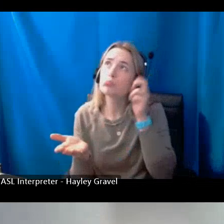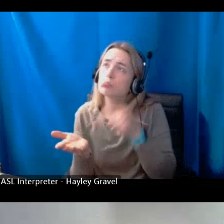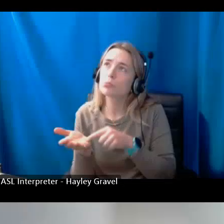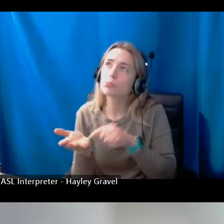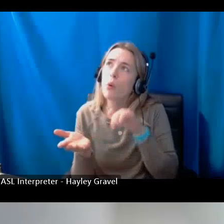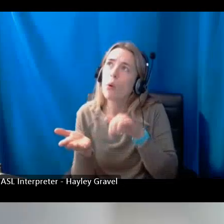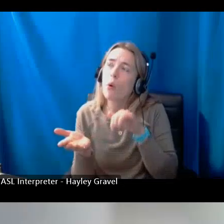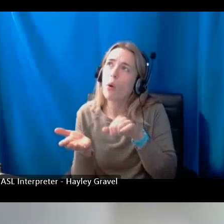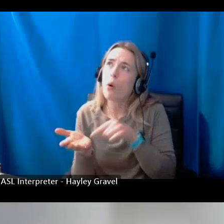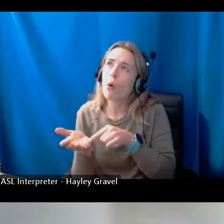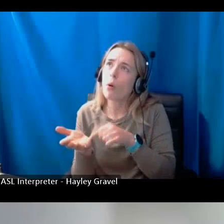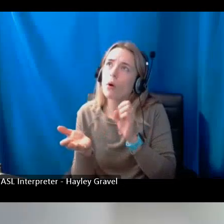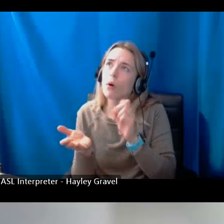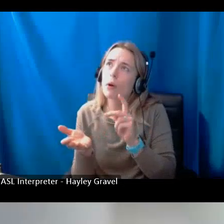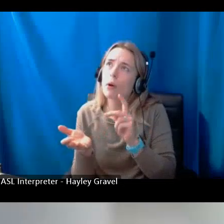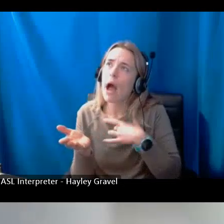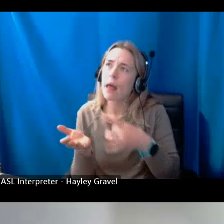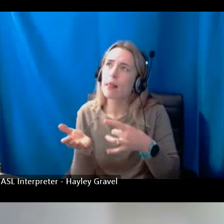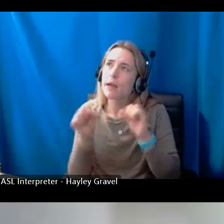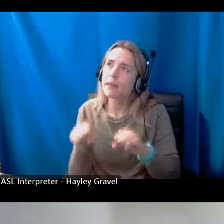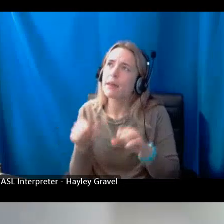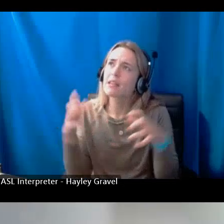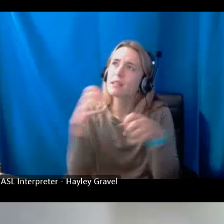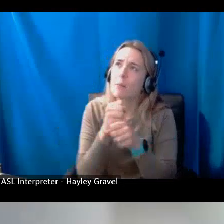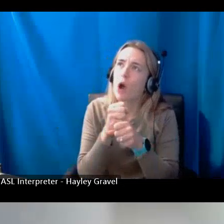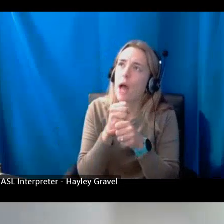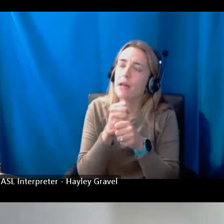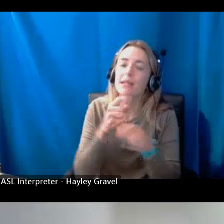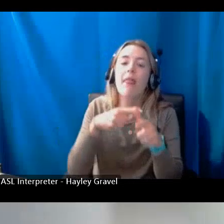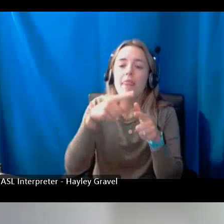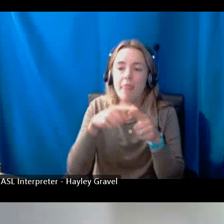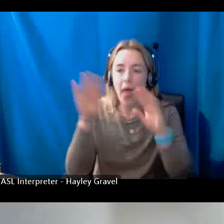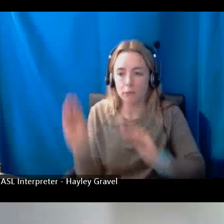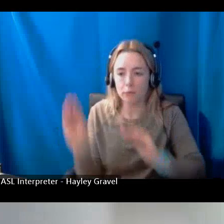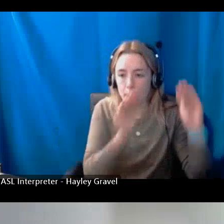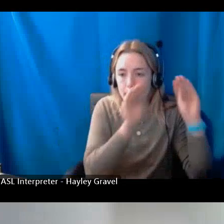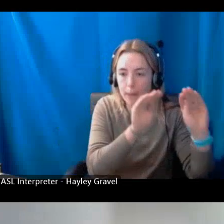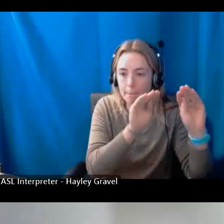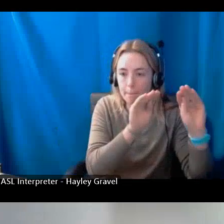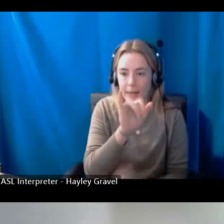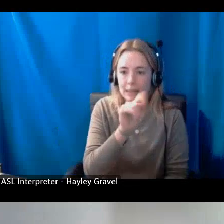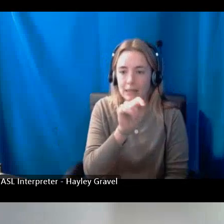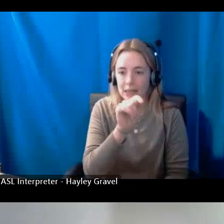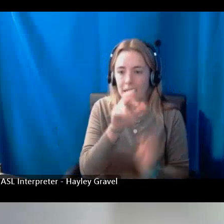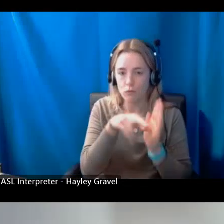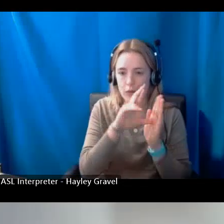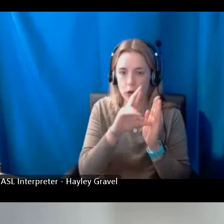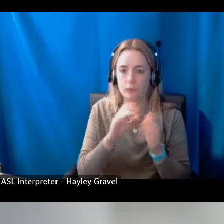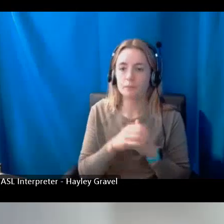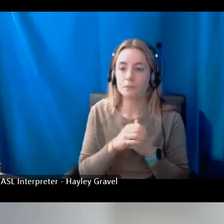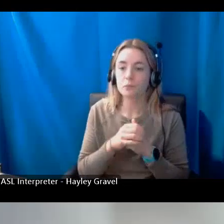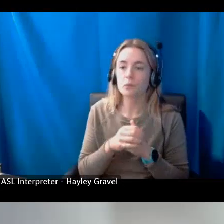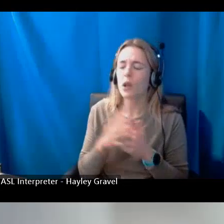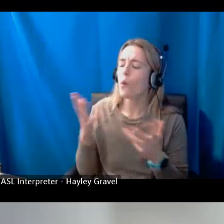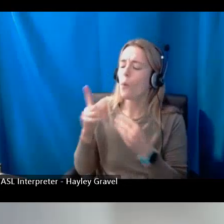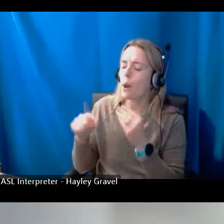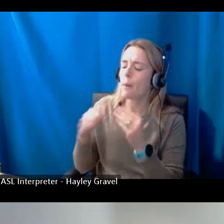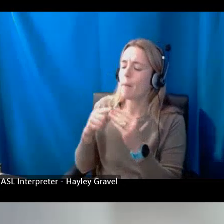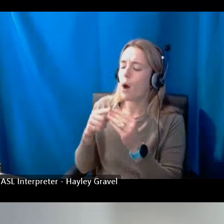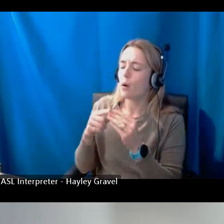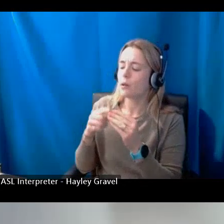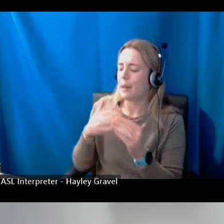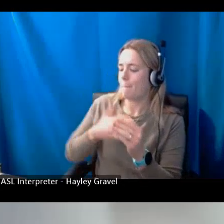What if Another we're using keyword? No, go ahead, Ashley. Sorry. What if we're using a couple different people? Like I'm doing burnout and nurses, but depending